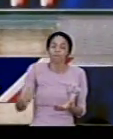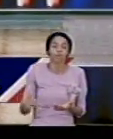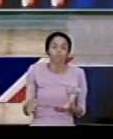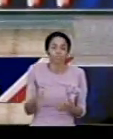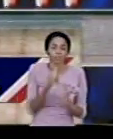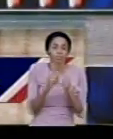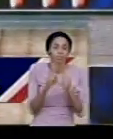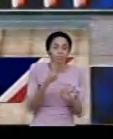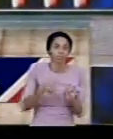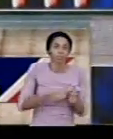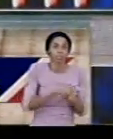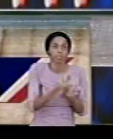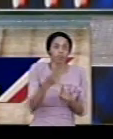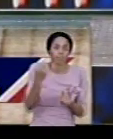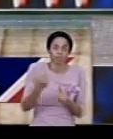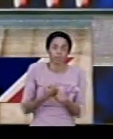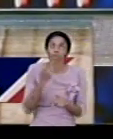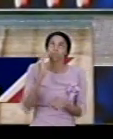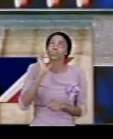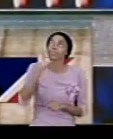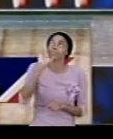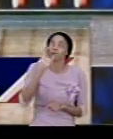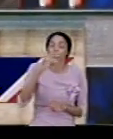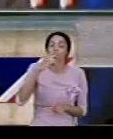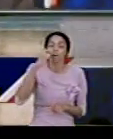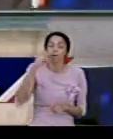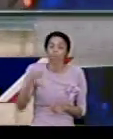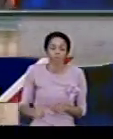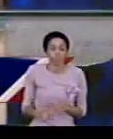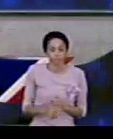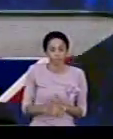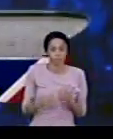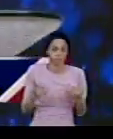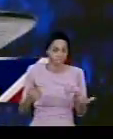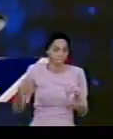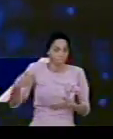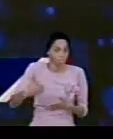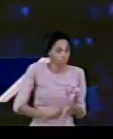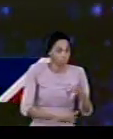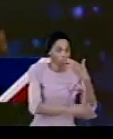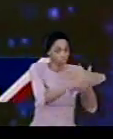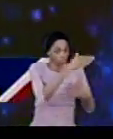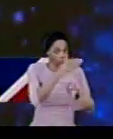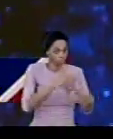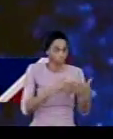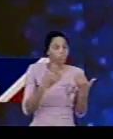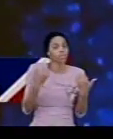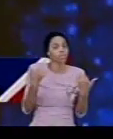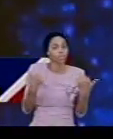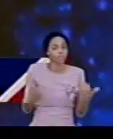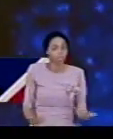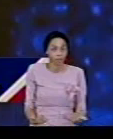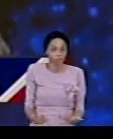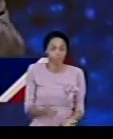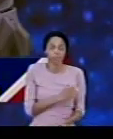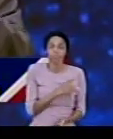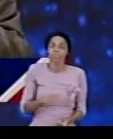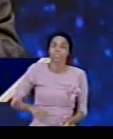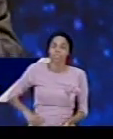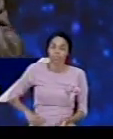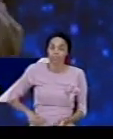thy commandments. In the new dispensation now, the Lord